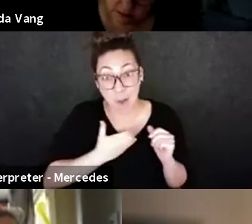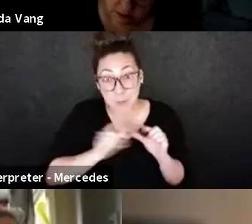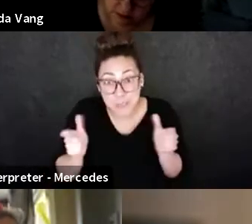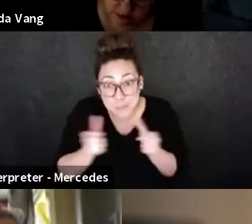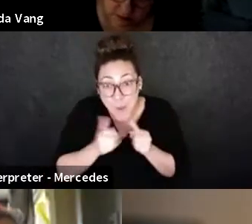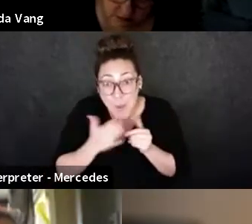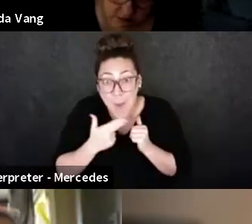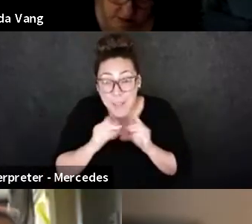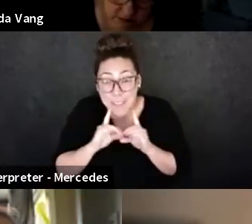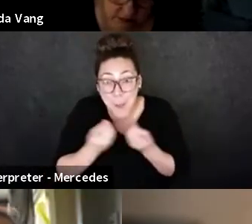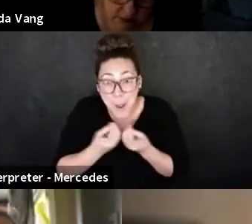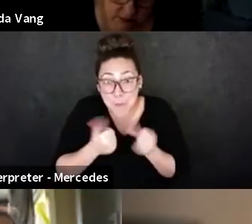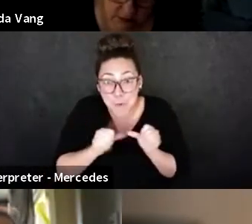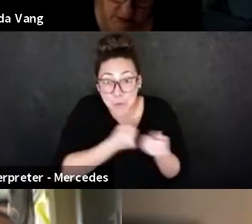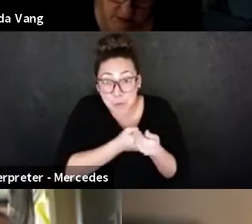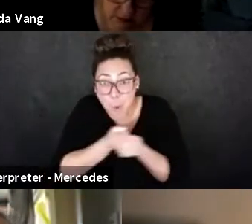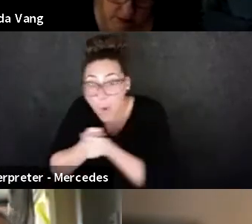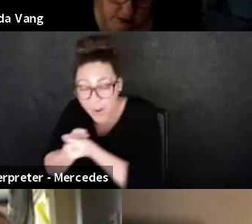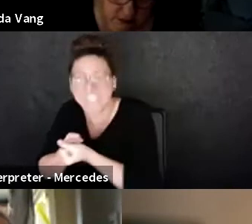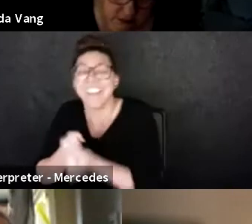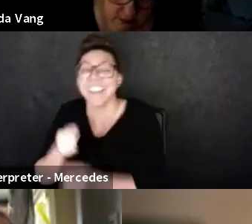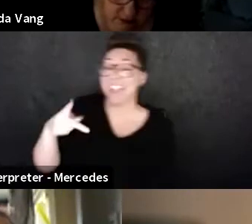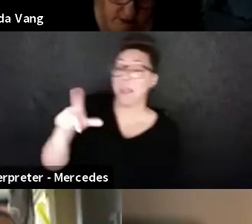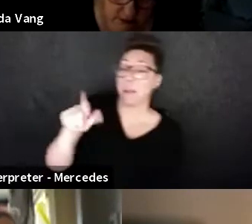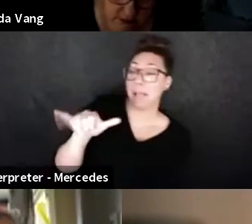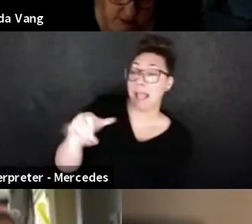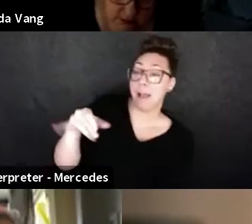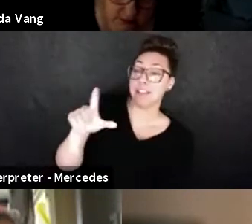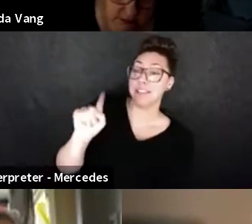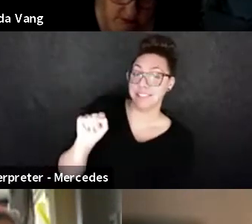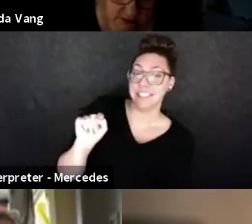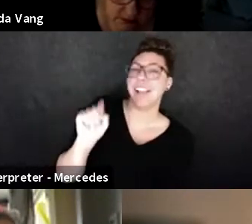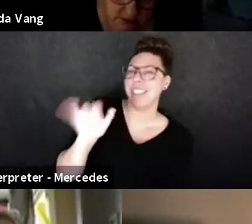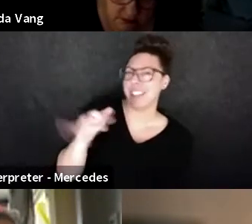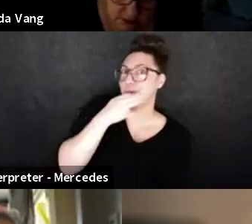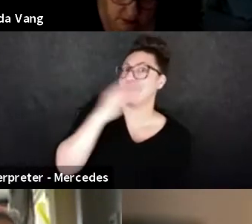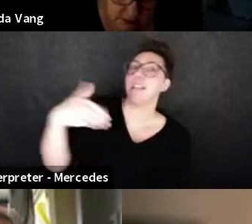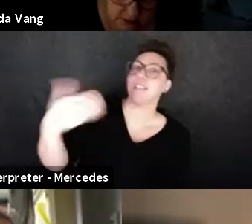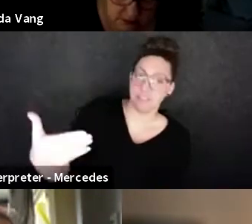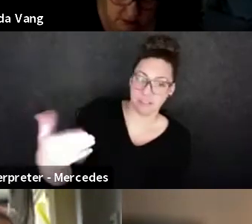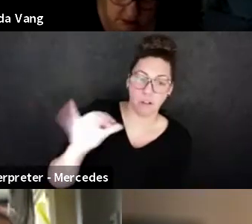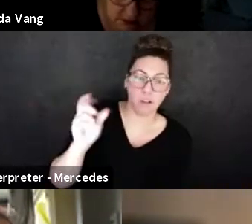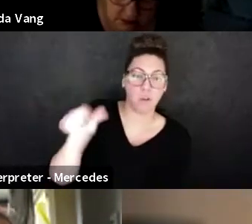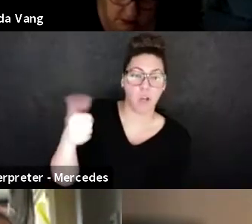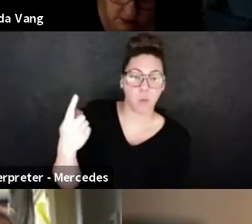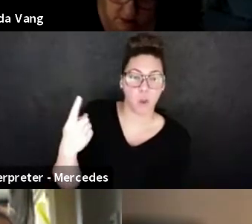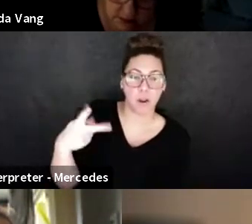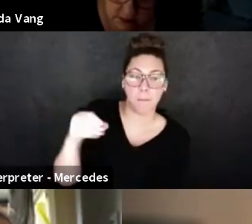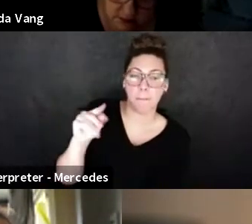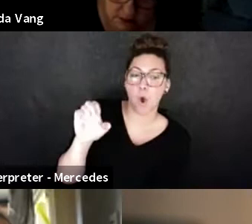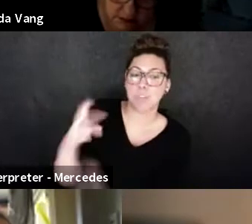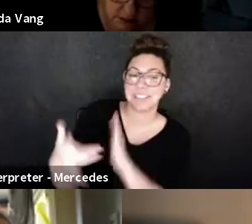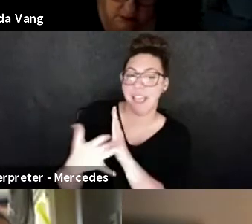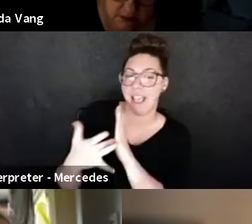are, PlayPause is definitely next in line, that and PopeTech, which is the web crawler for accessibility.